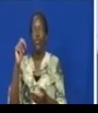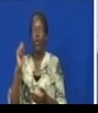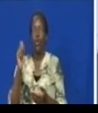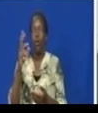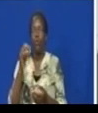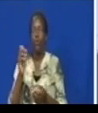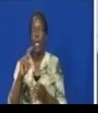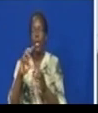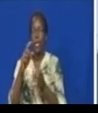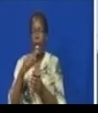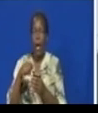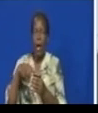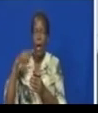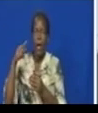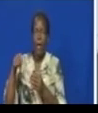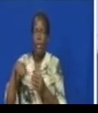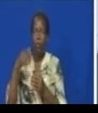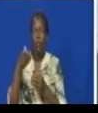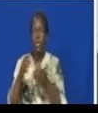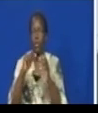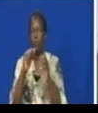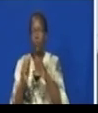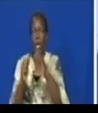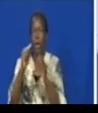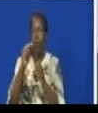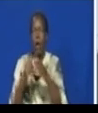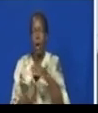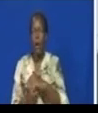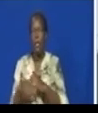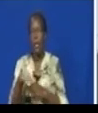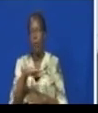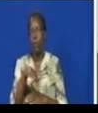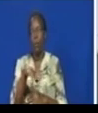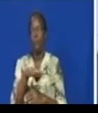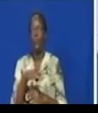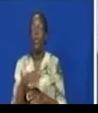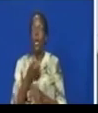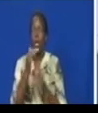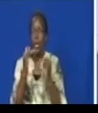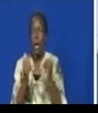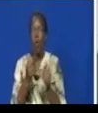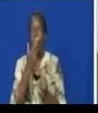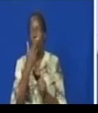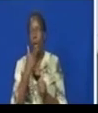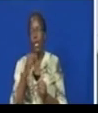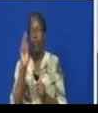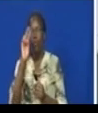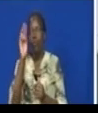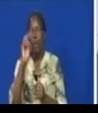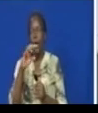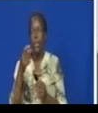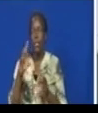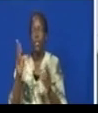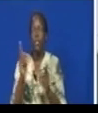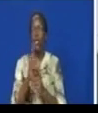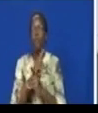vehicle and the ground. Now, that said, I want us to look at certain questions, problems